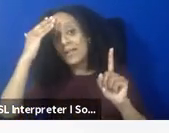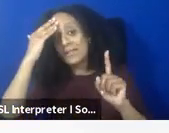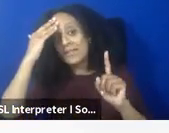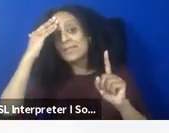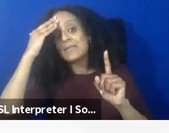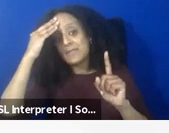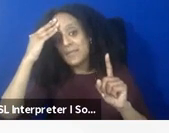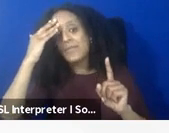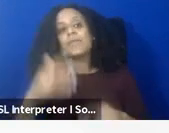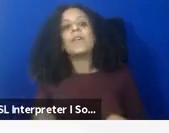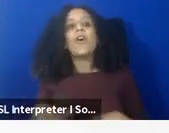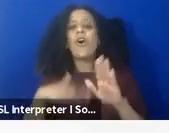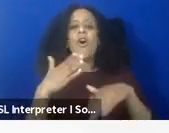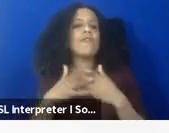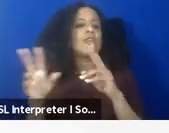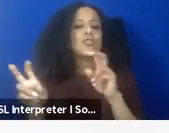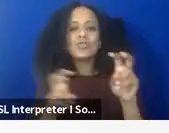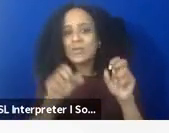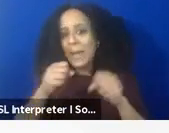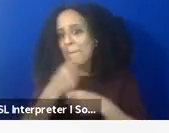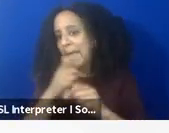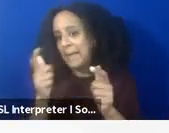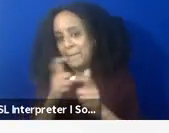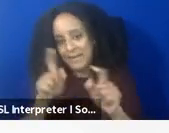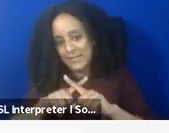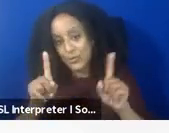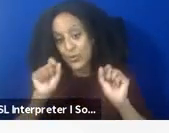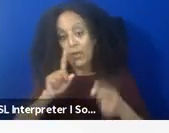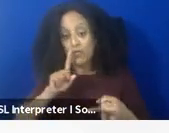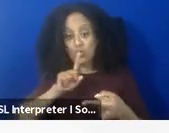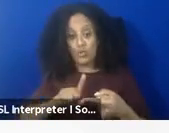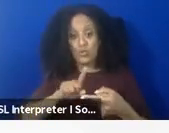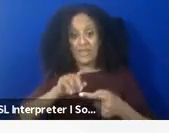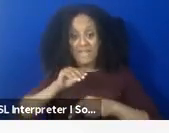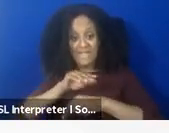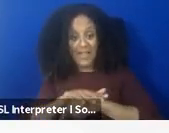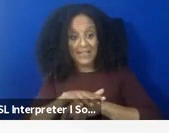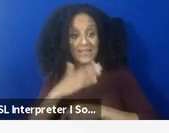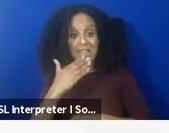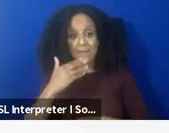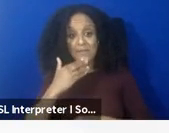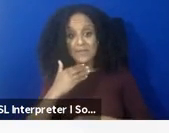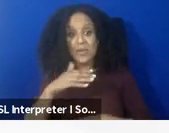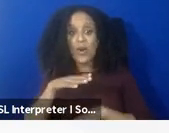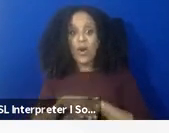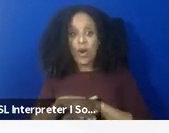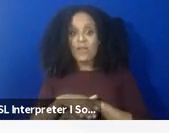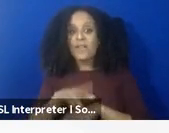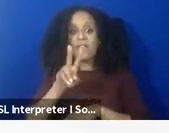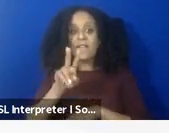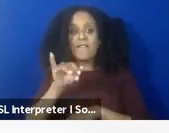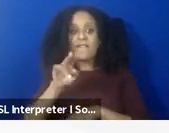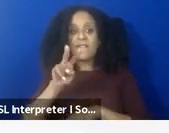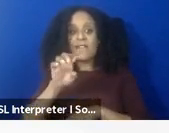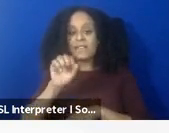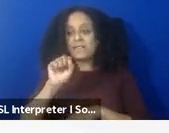all other sorts of issues can make a big difference. You can reduce the effects of diabetes on vestibular function and reduce your risk of